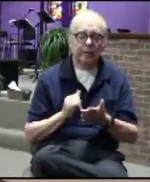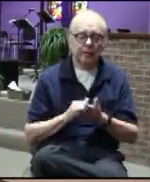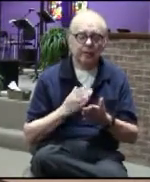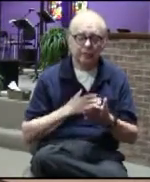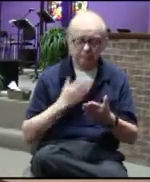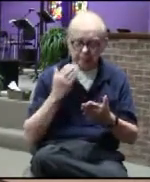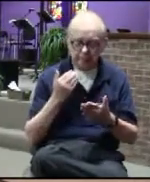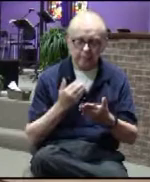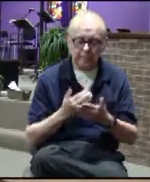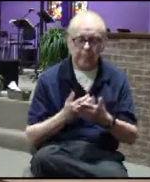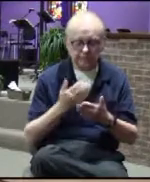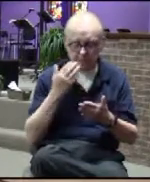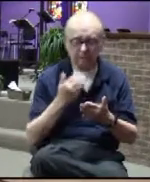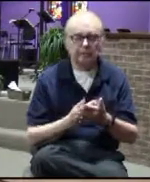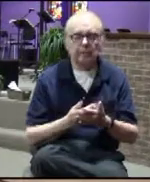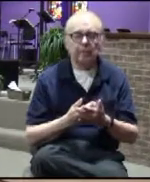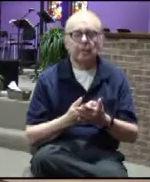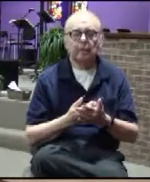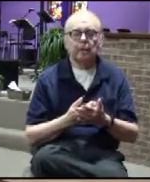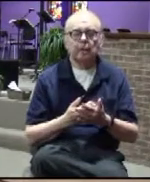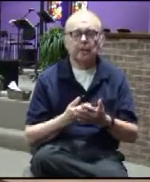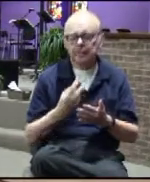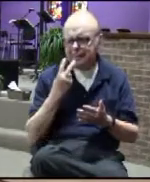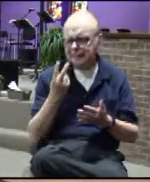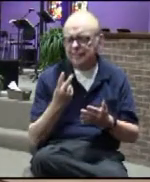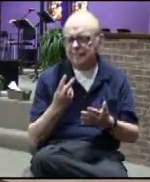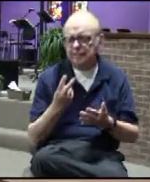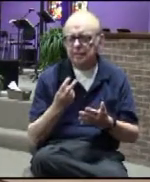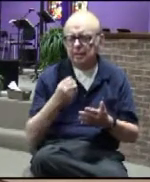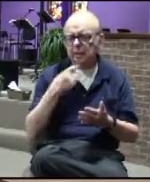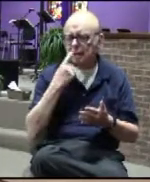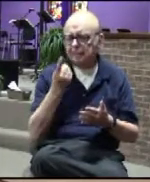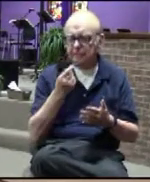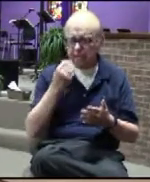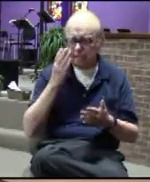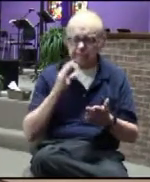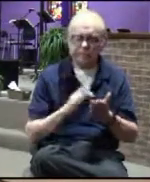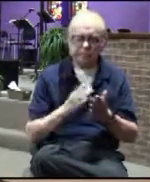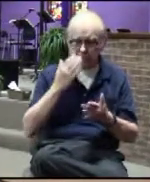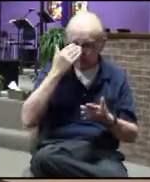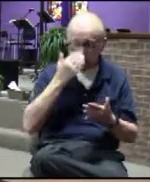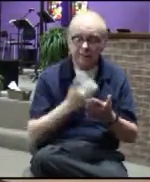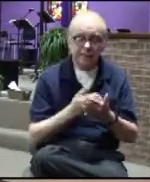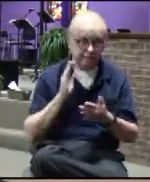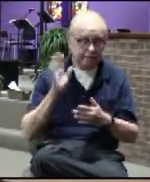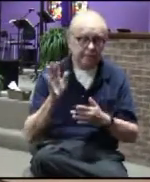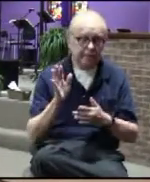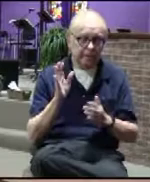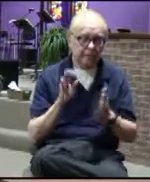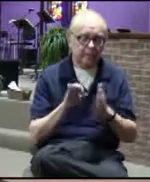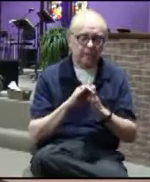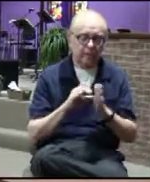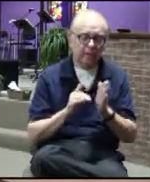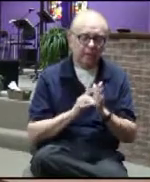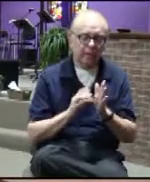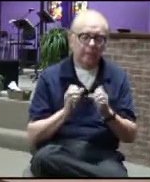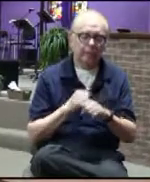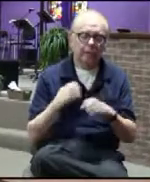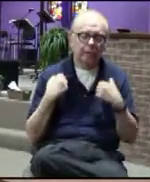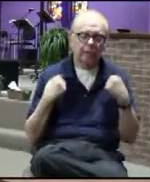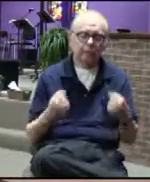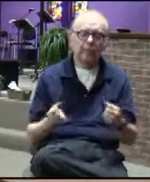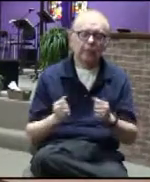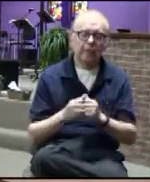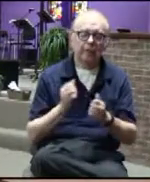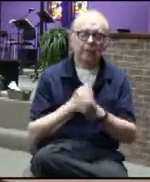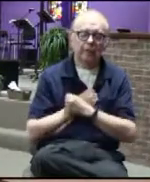listen to him watching do what he does you see when we identify with God it makes us stronger in his